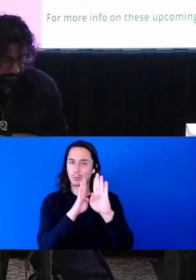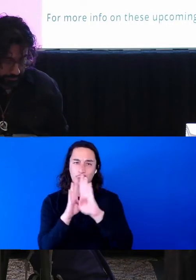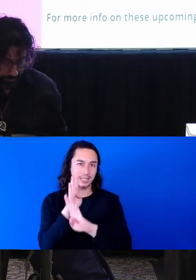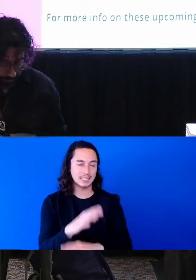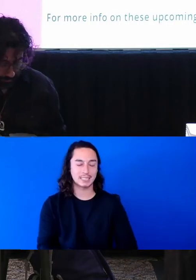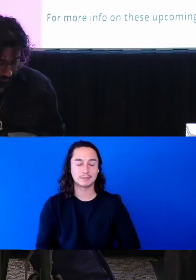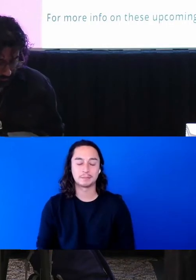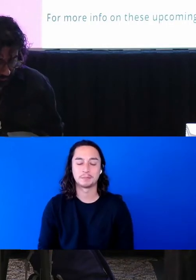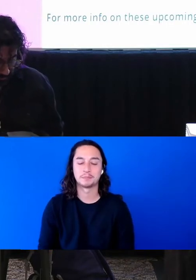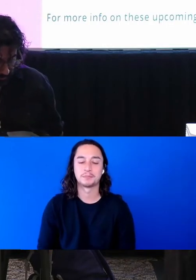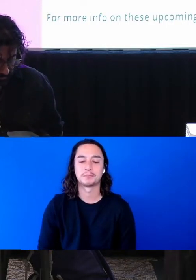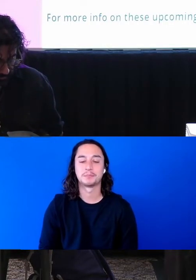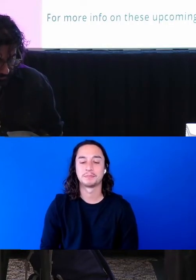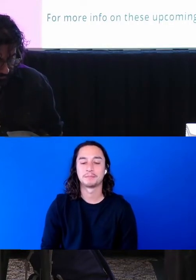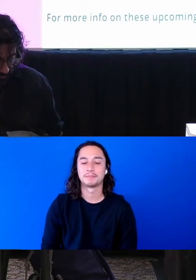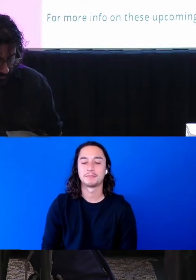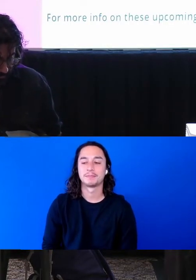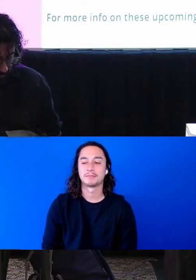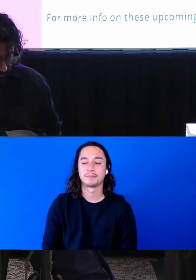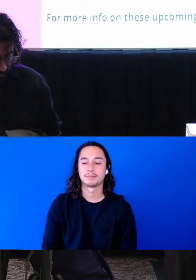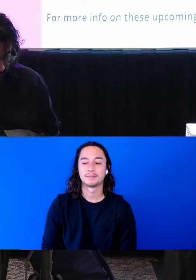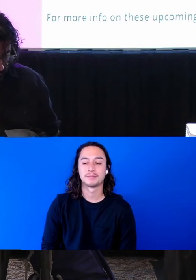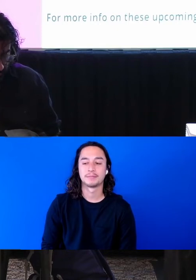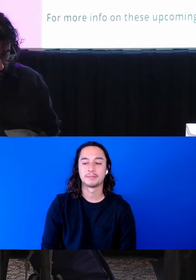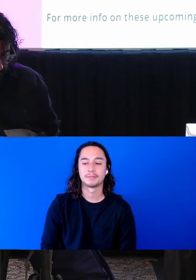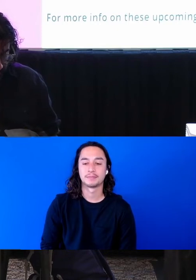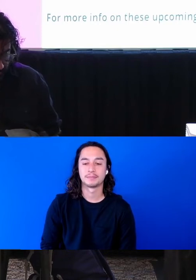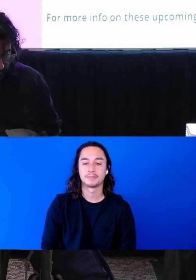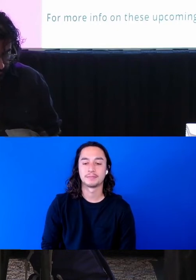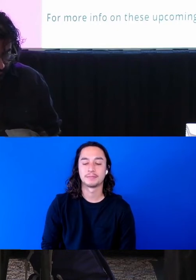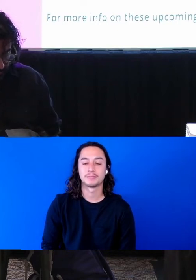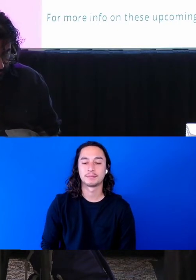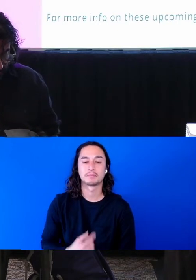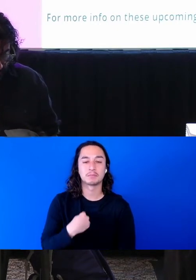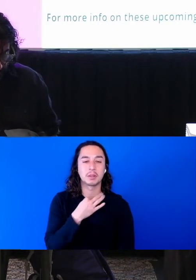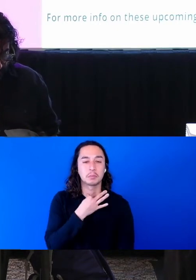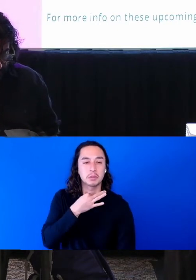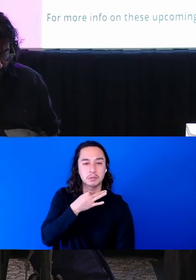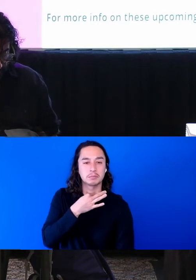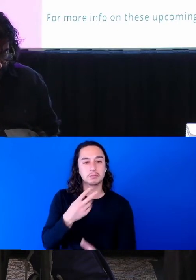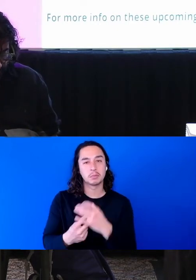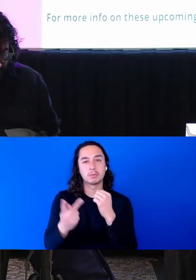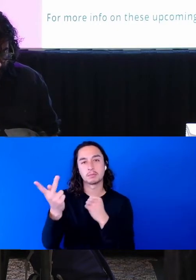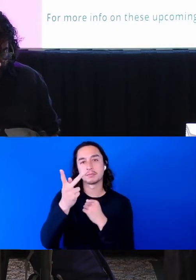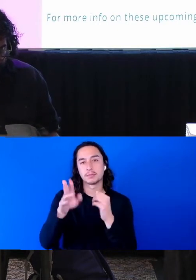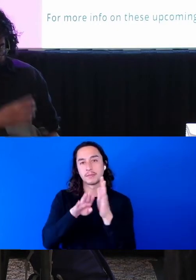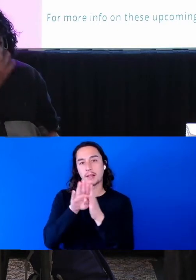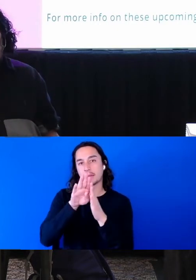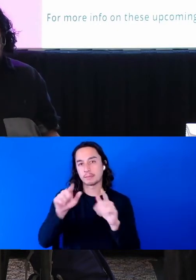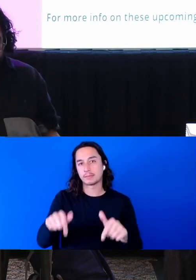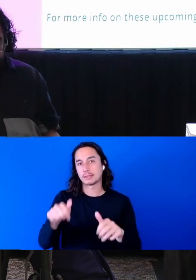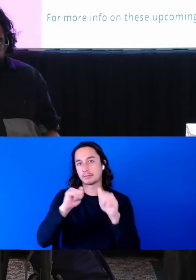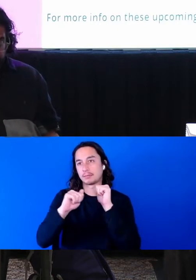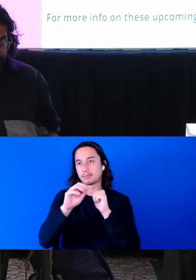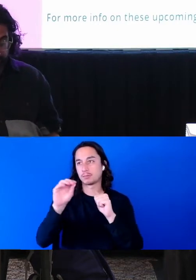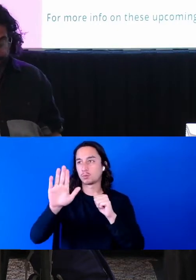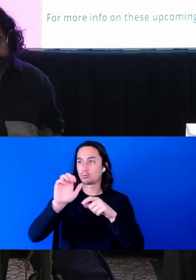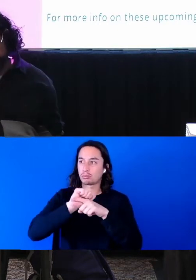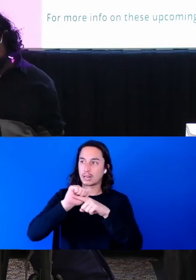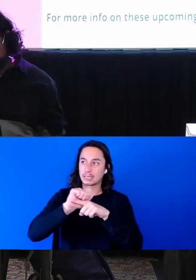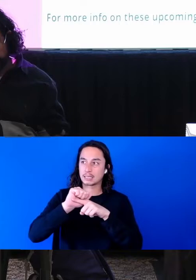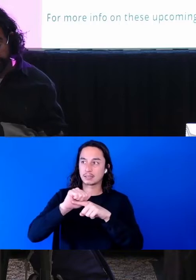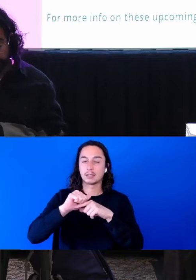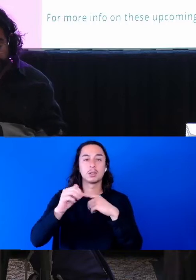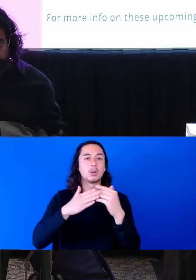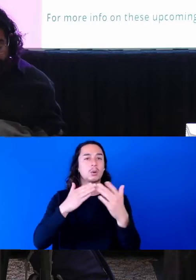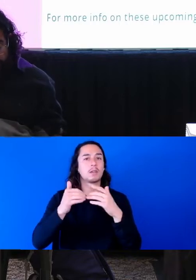I'm really curious, as you both keep developing these pieces and your practice and whatever amazing things